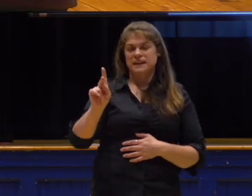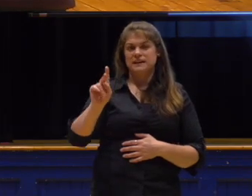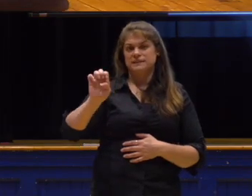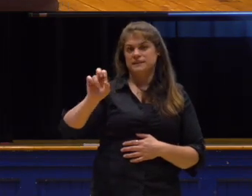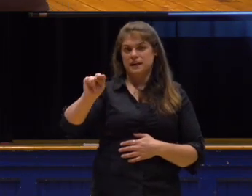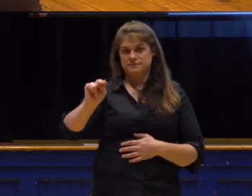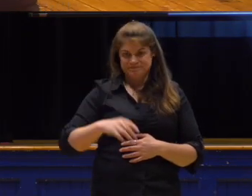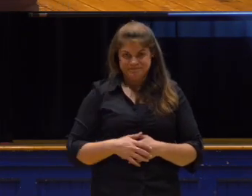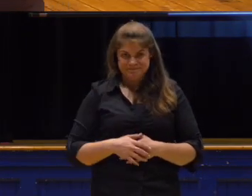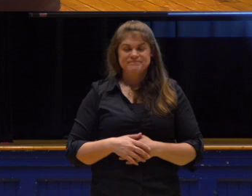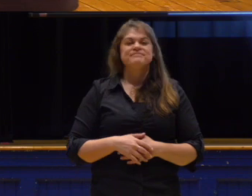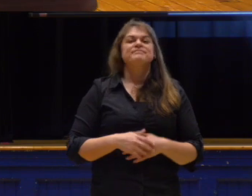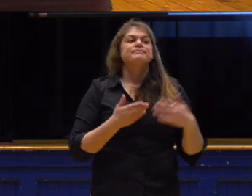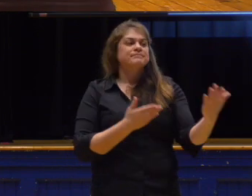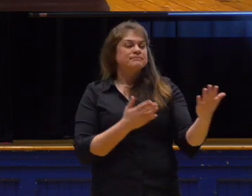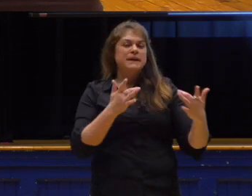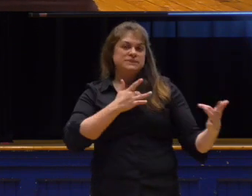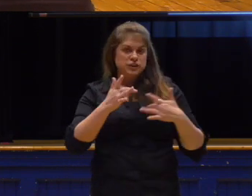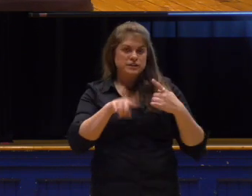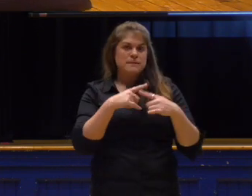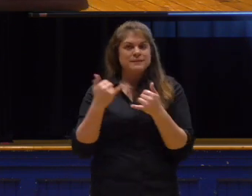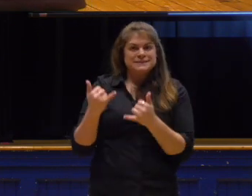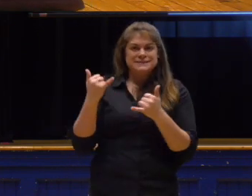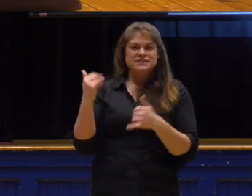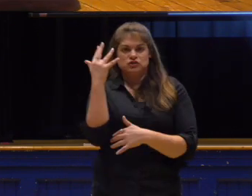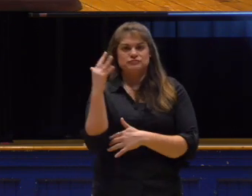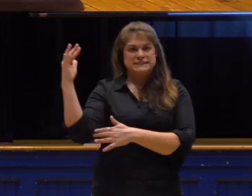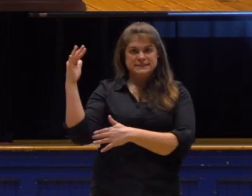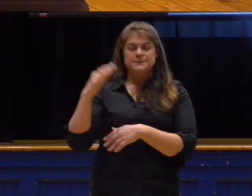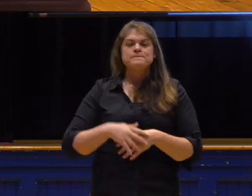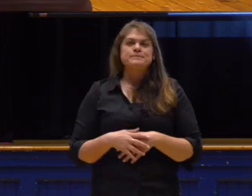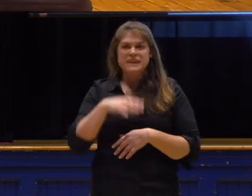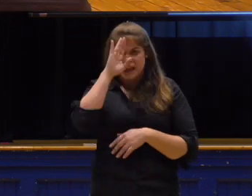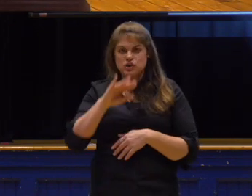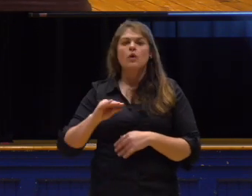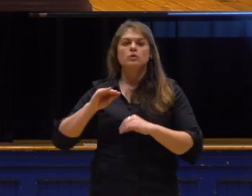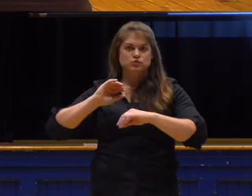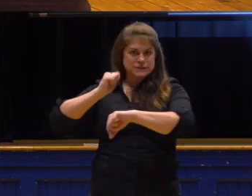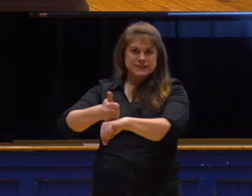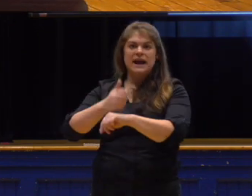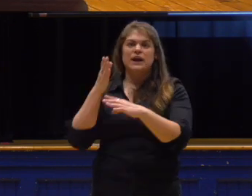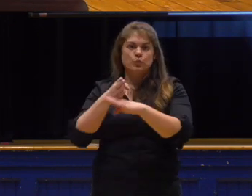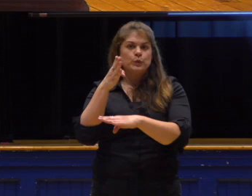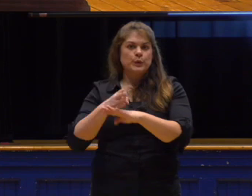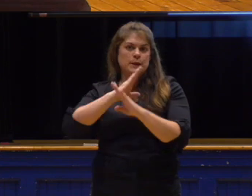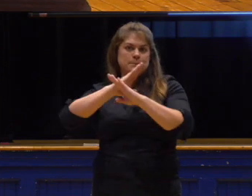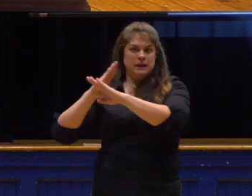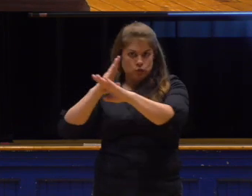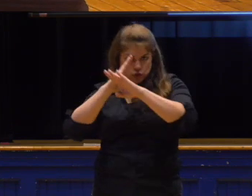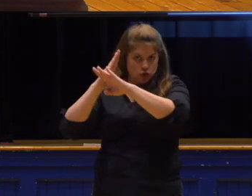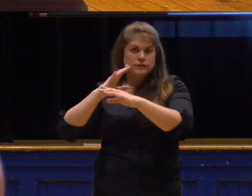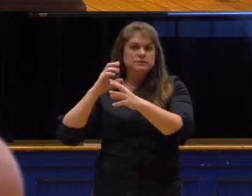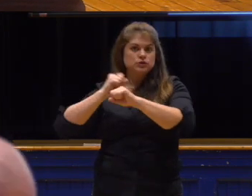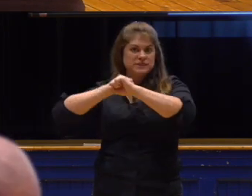Schocken. My concern is about the existing trees. I know that you put some wood barriers up around them.